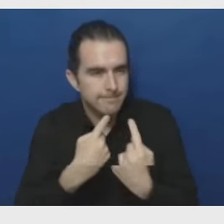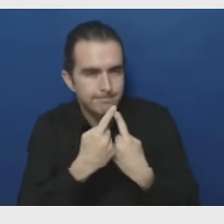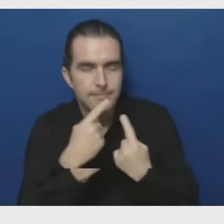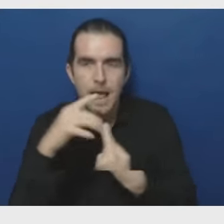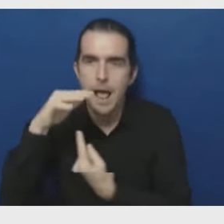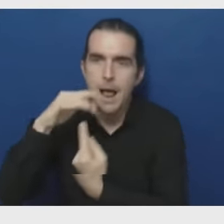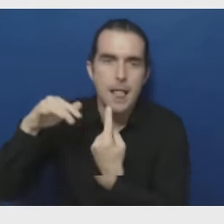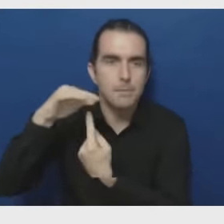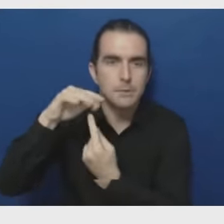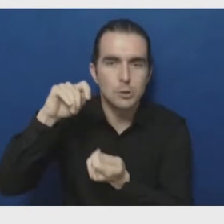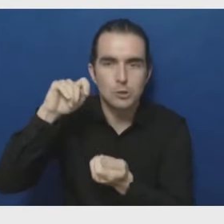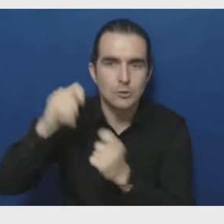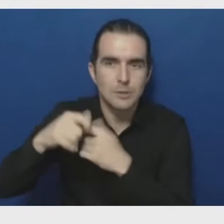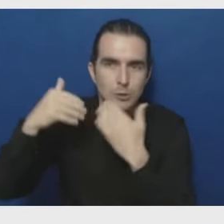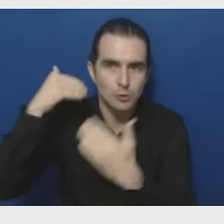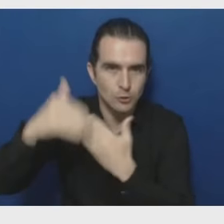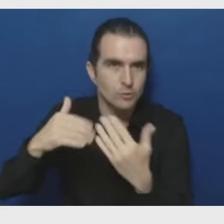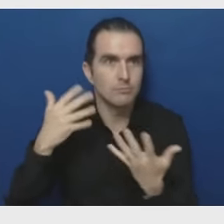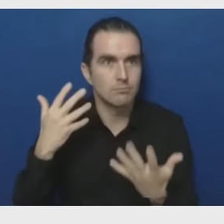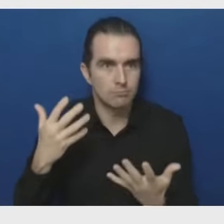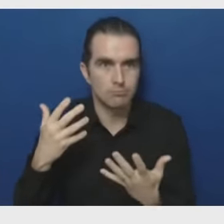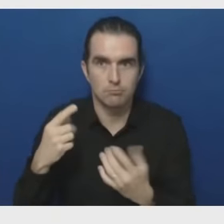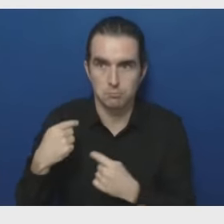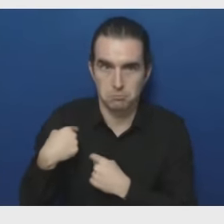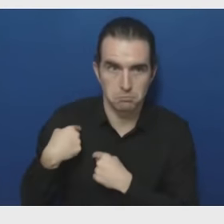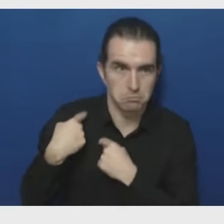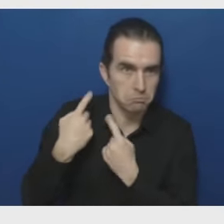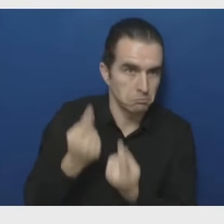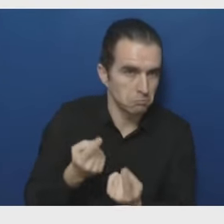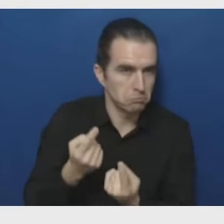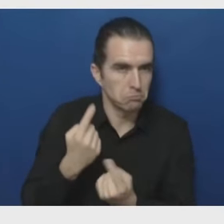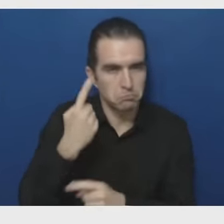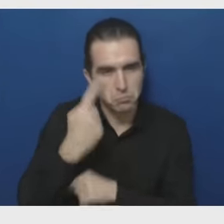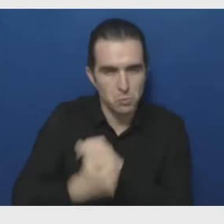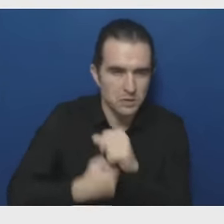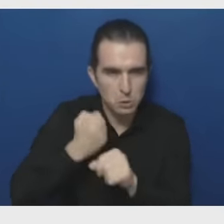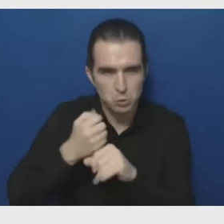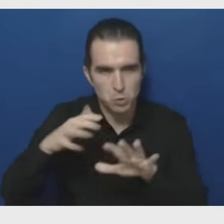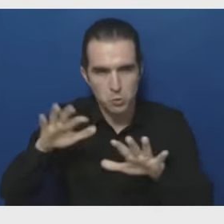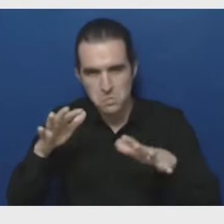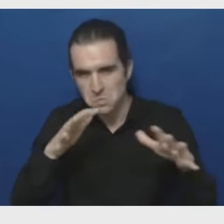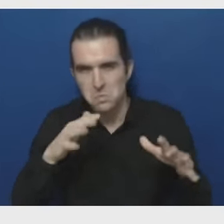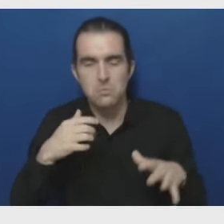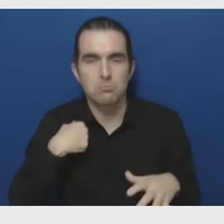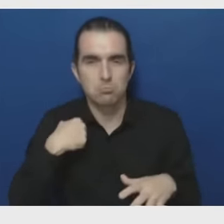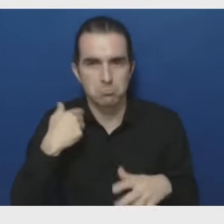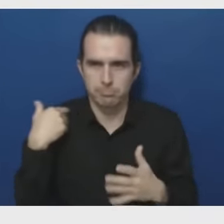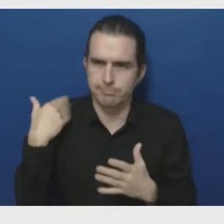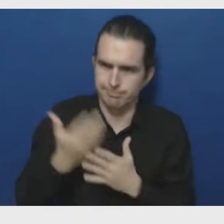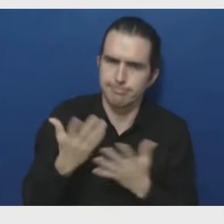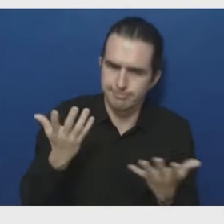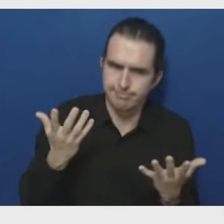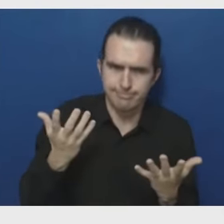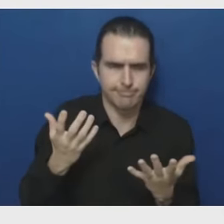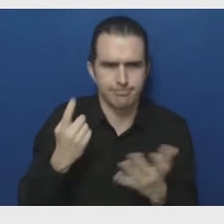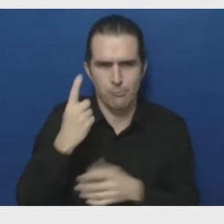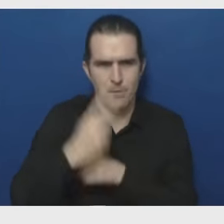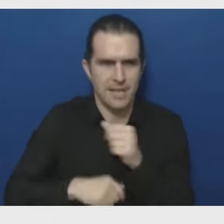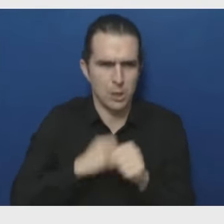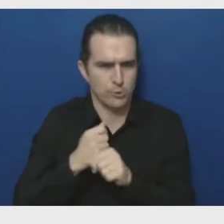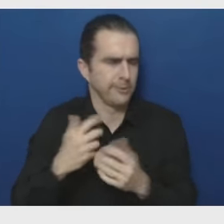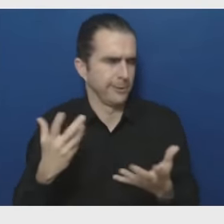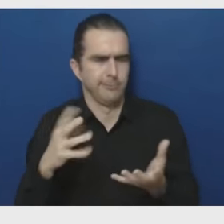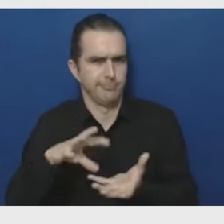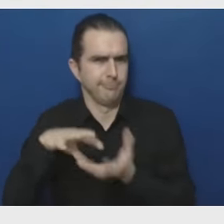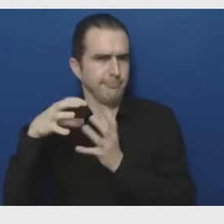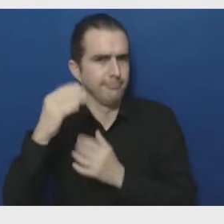Youth Advisory Group, given the virtual nature of a lot of the things that we took part in, and the fact that I think we've only